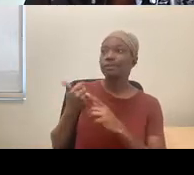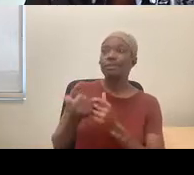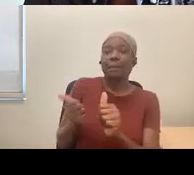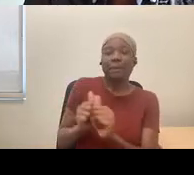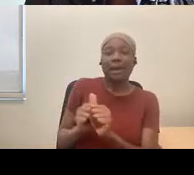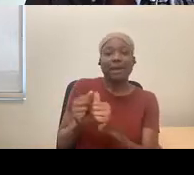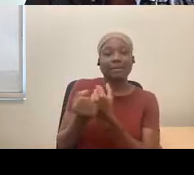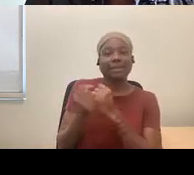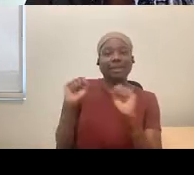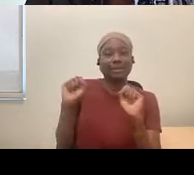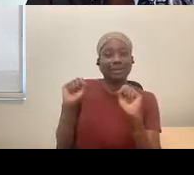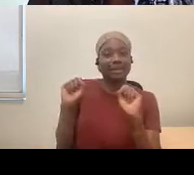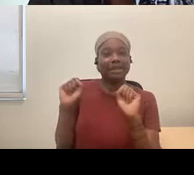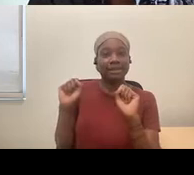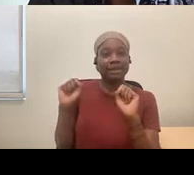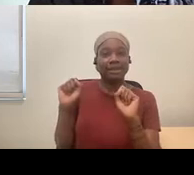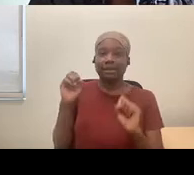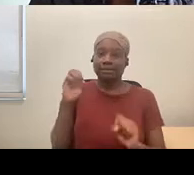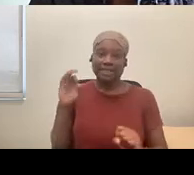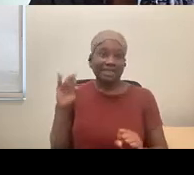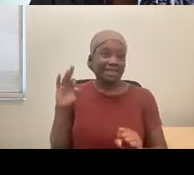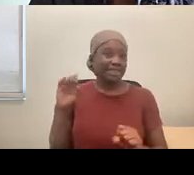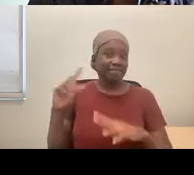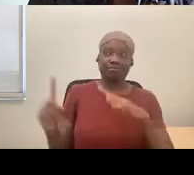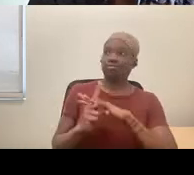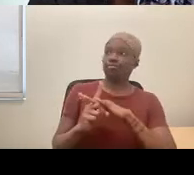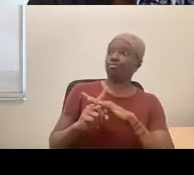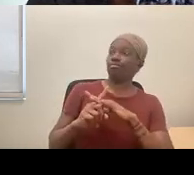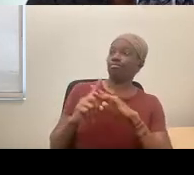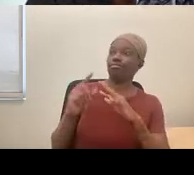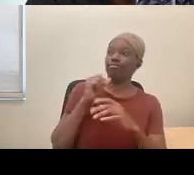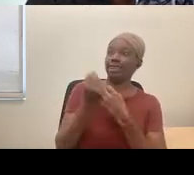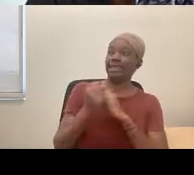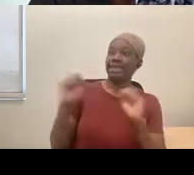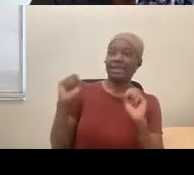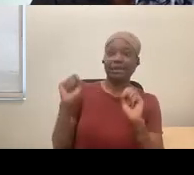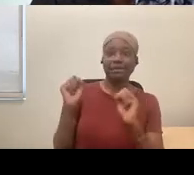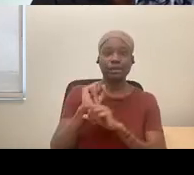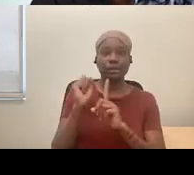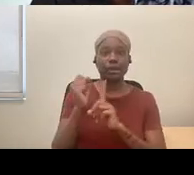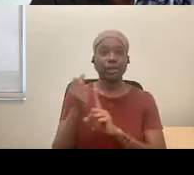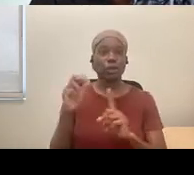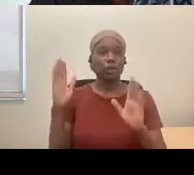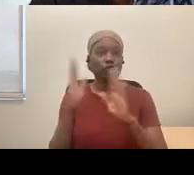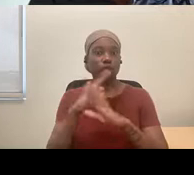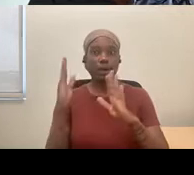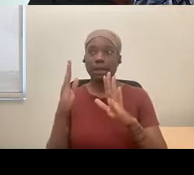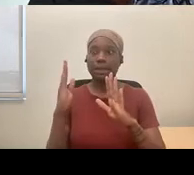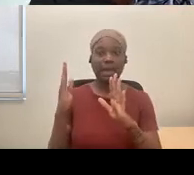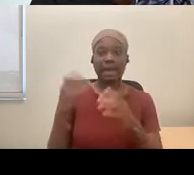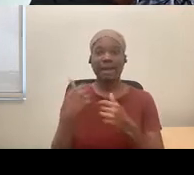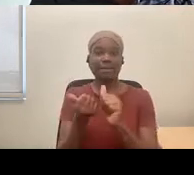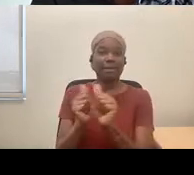we need to, if we get into trouble and or an unsafe situation. And so for